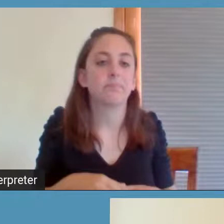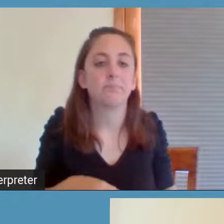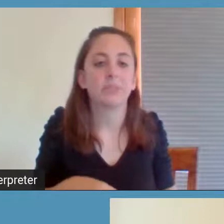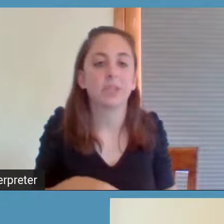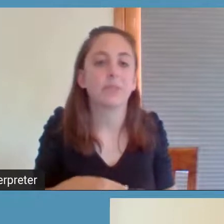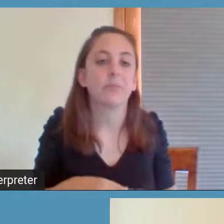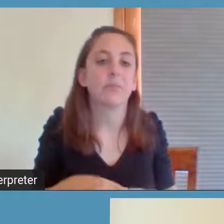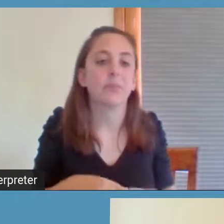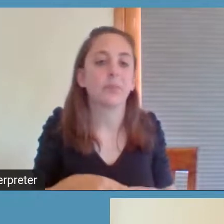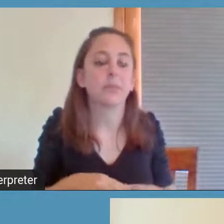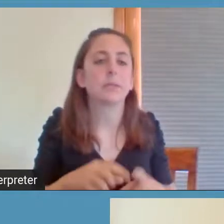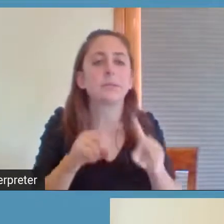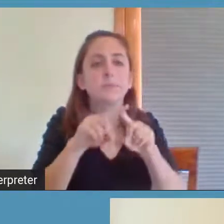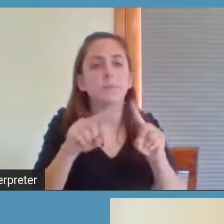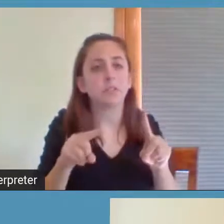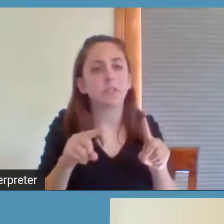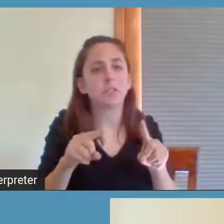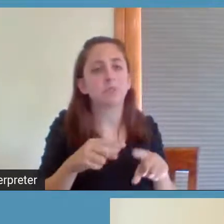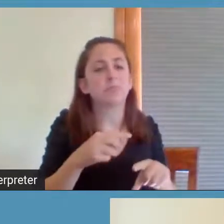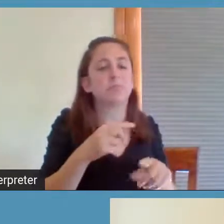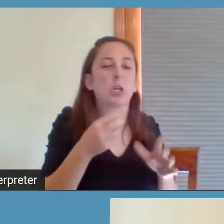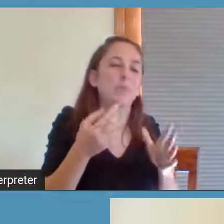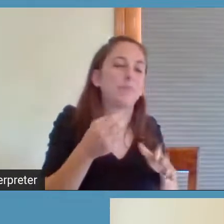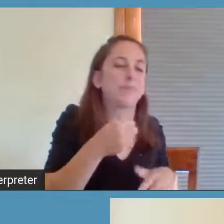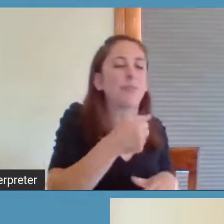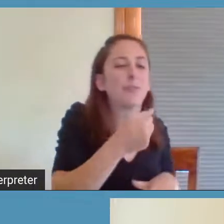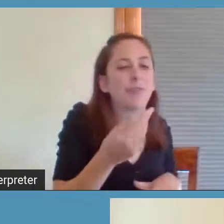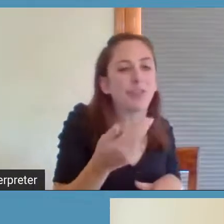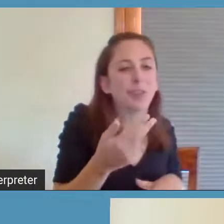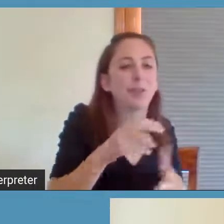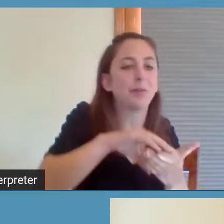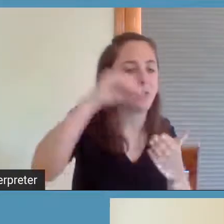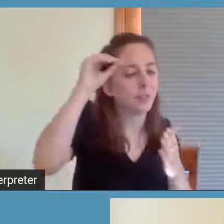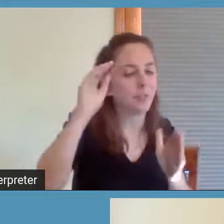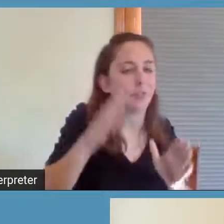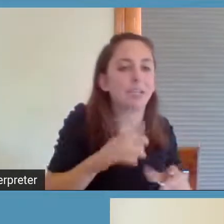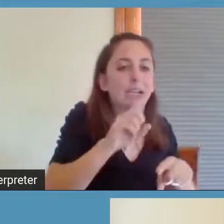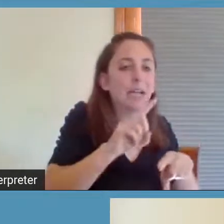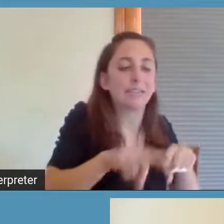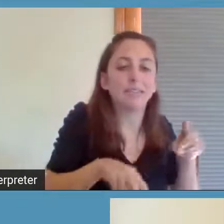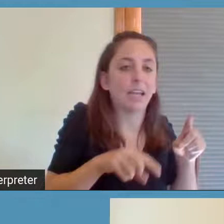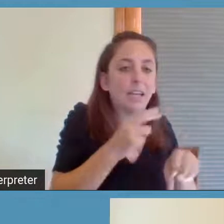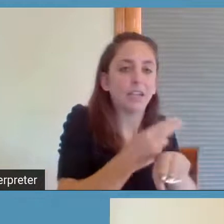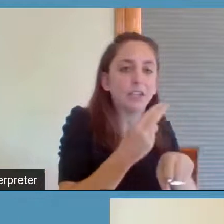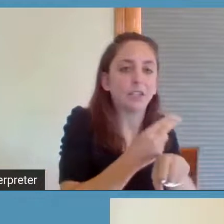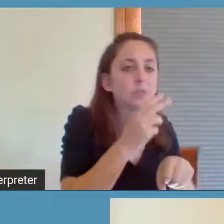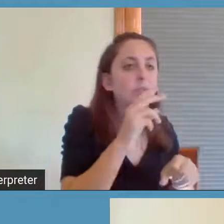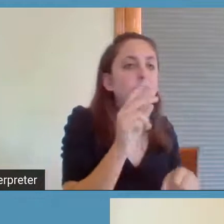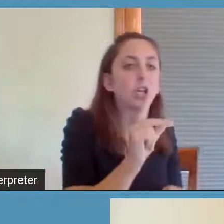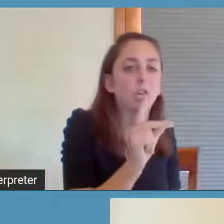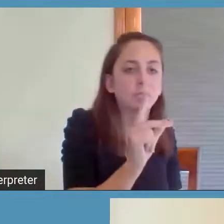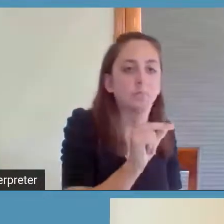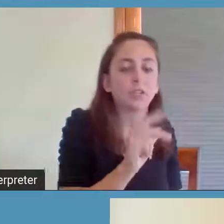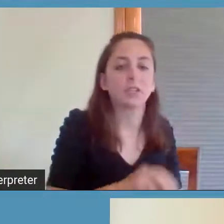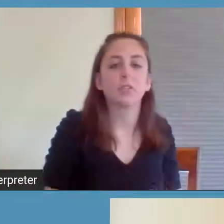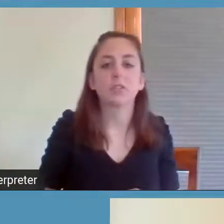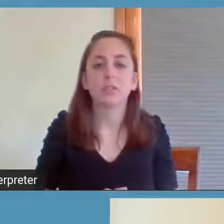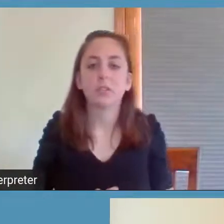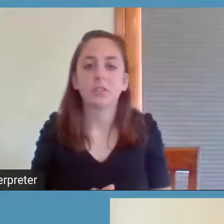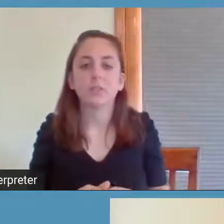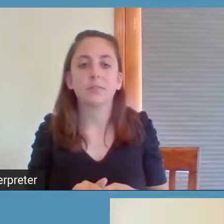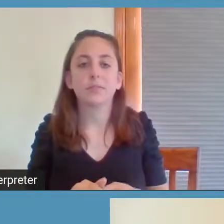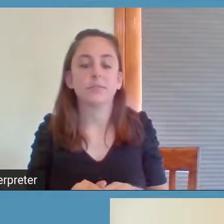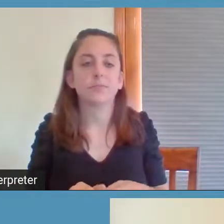credit. But so there were a couple students who couldn't use the space, but most of the students were able to do that. And so they had to submit